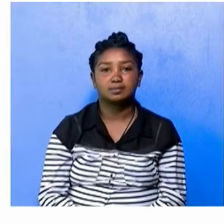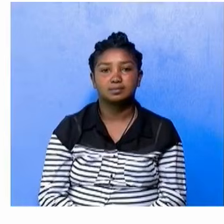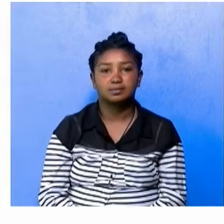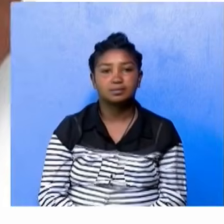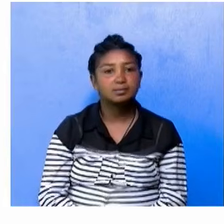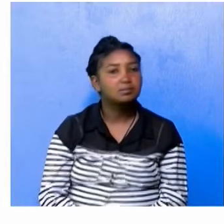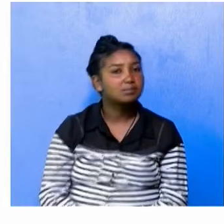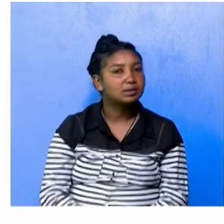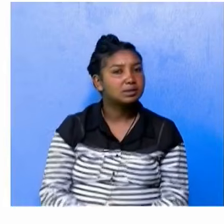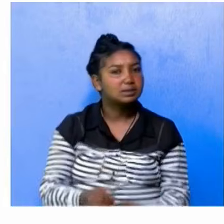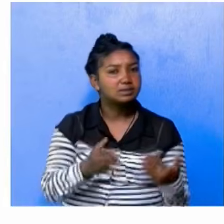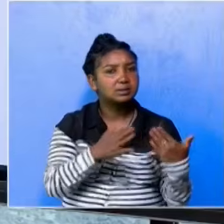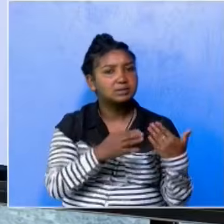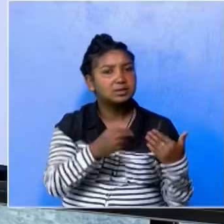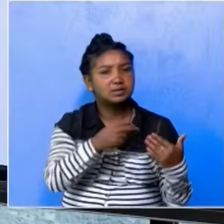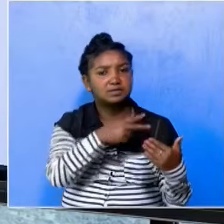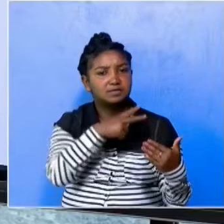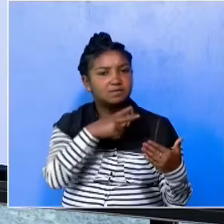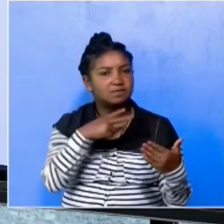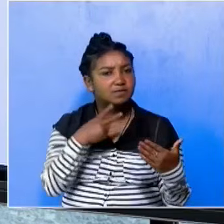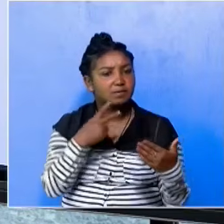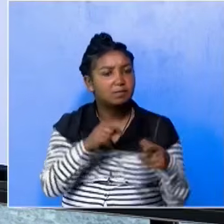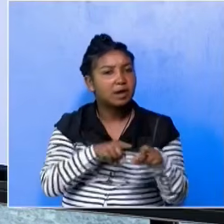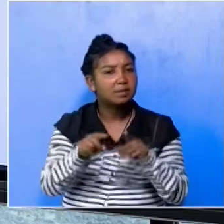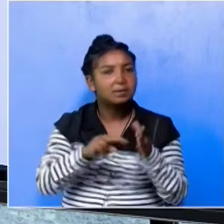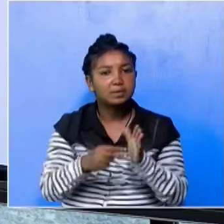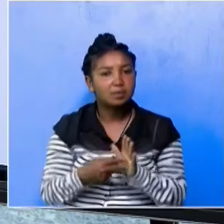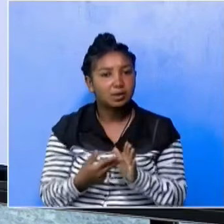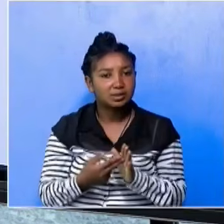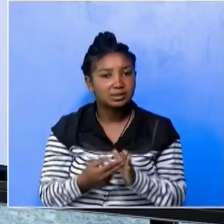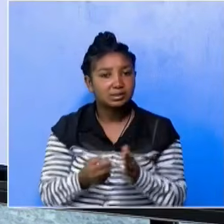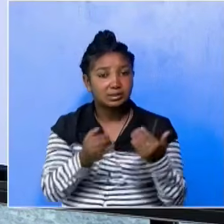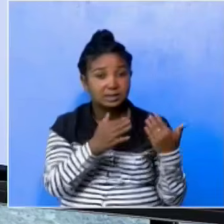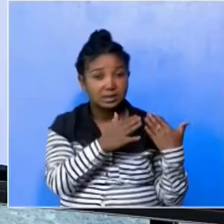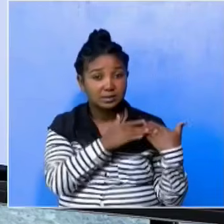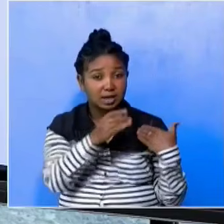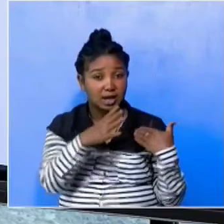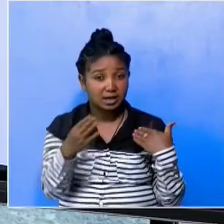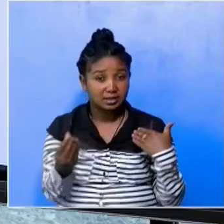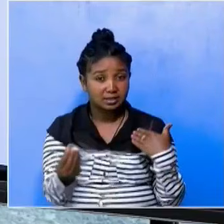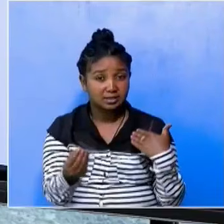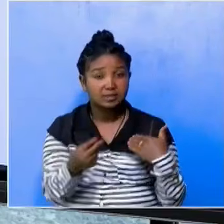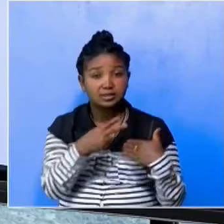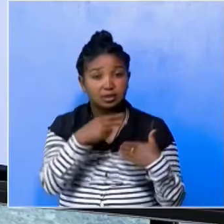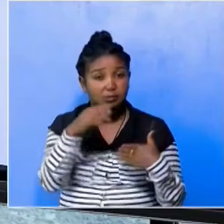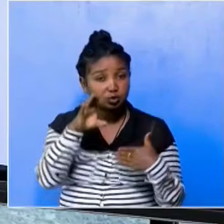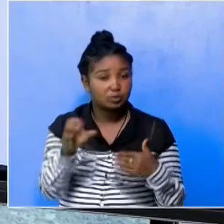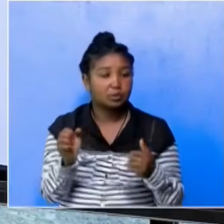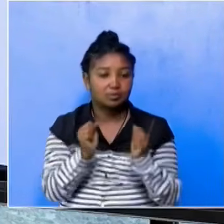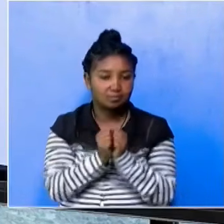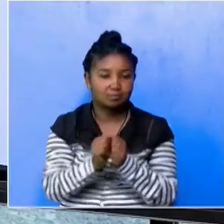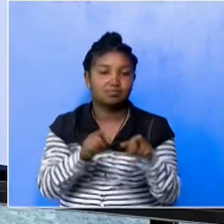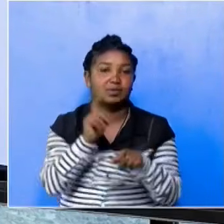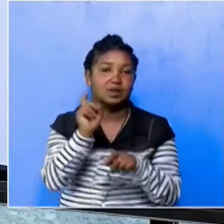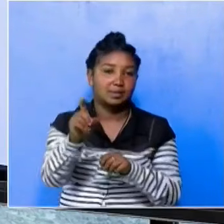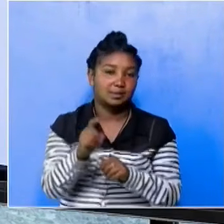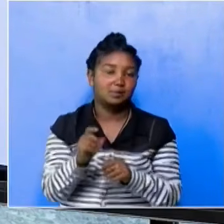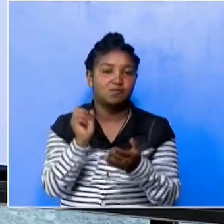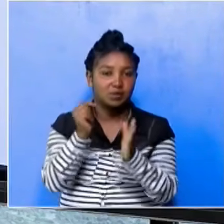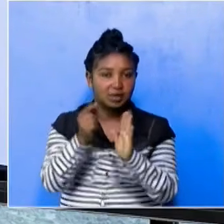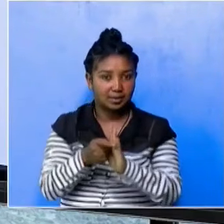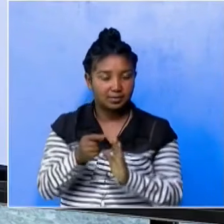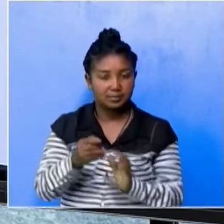When we say subject-verb agreement, we mean that here, the subject and the verb should go together. For